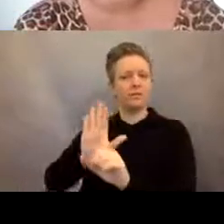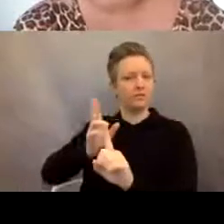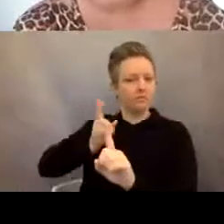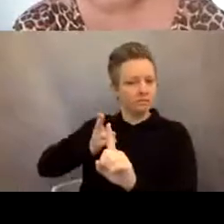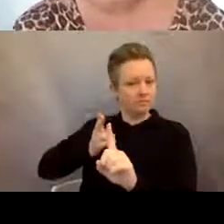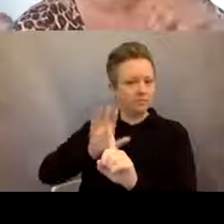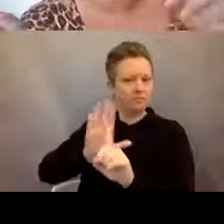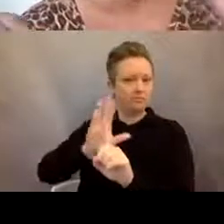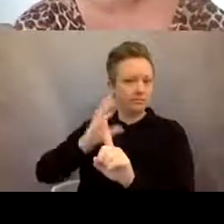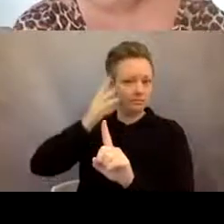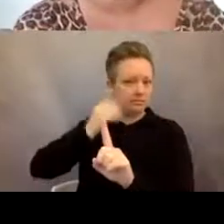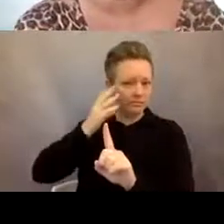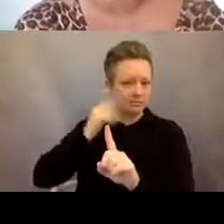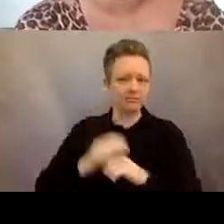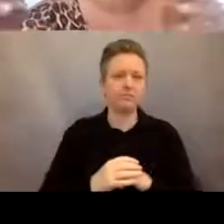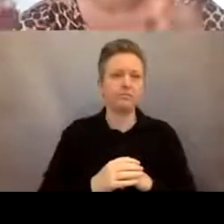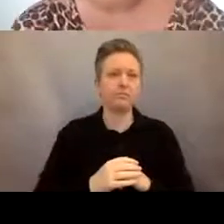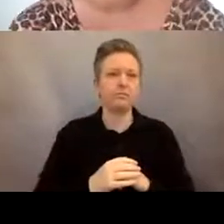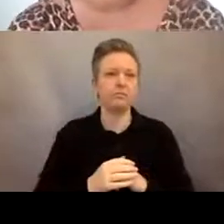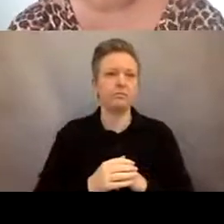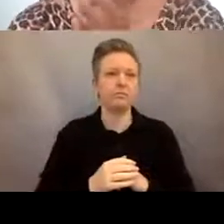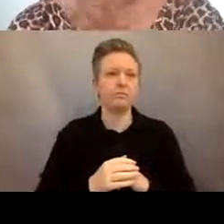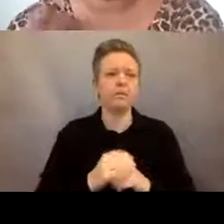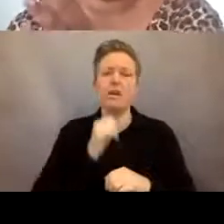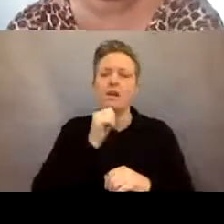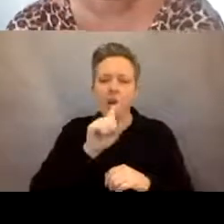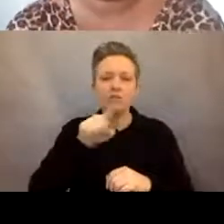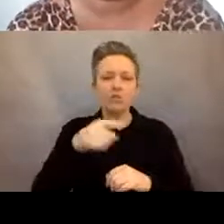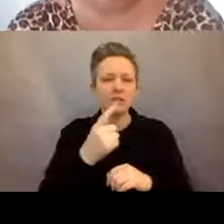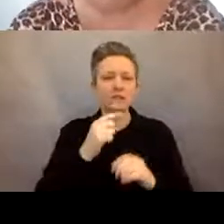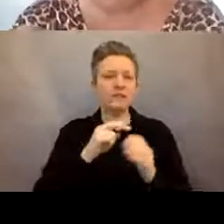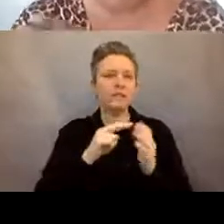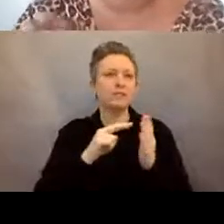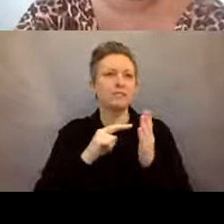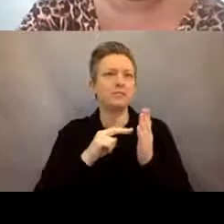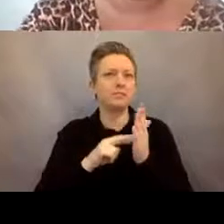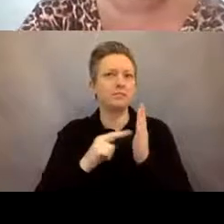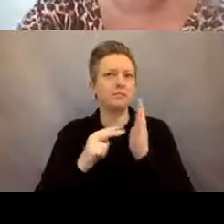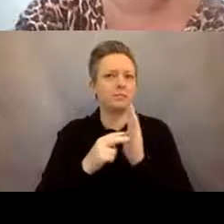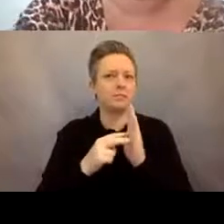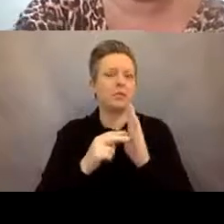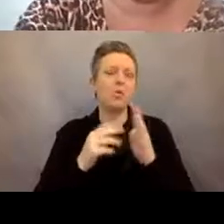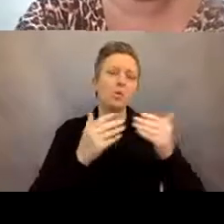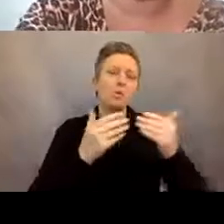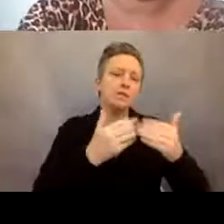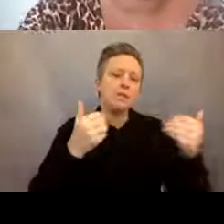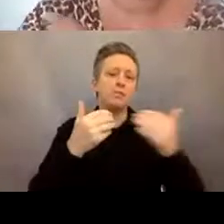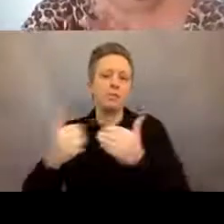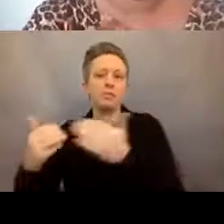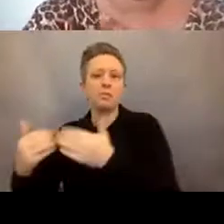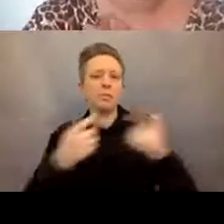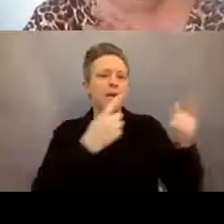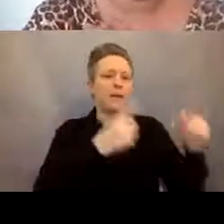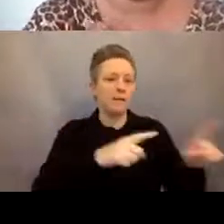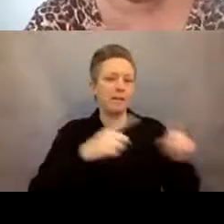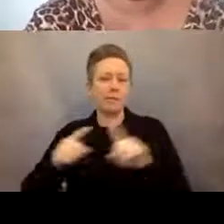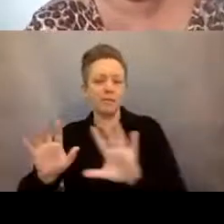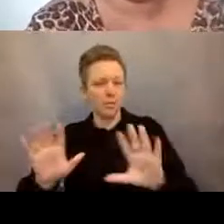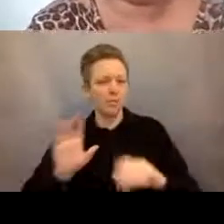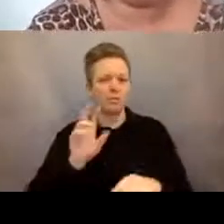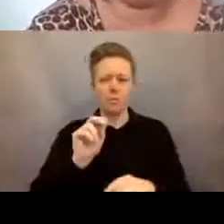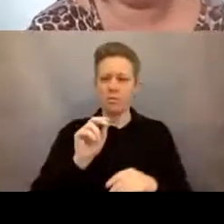abuse, physical abuse, and bullying versus repeated incidents of sexual violence, if folks